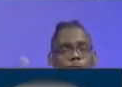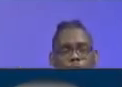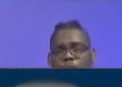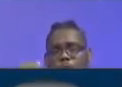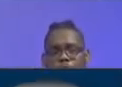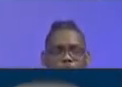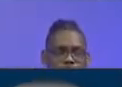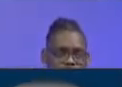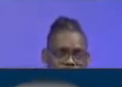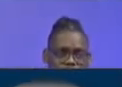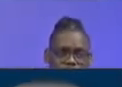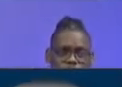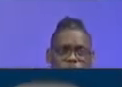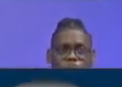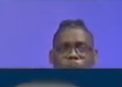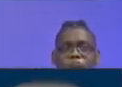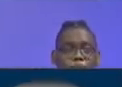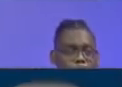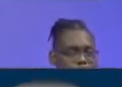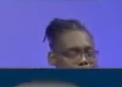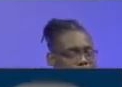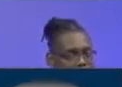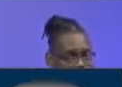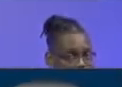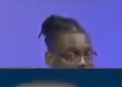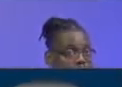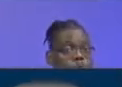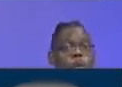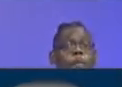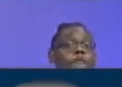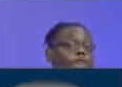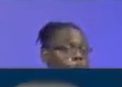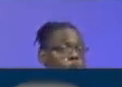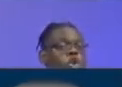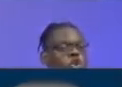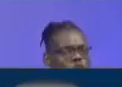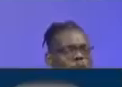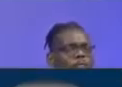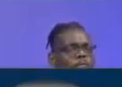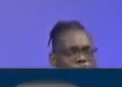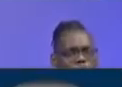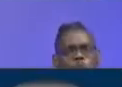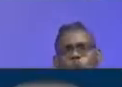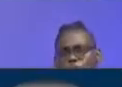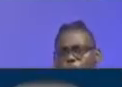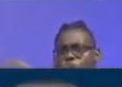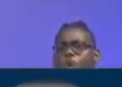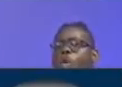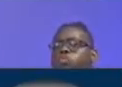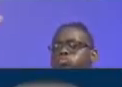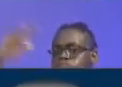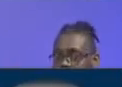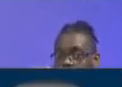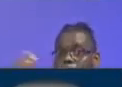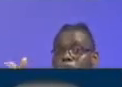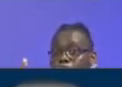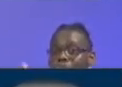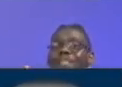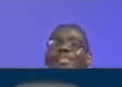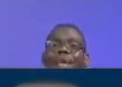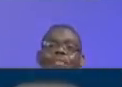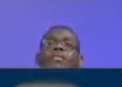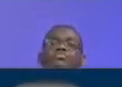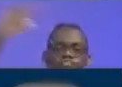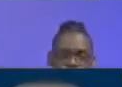are well rehearsed, no need to go into details there. I am to now update you on